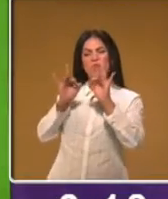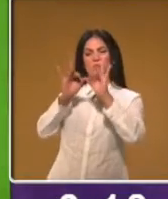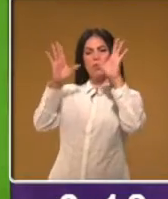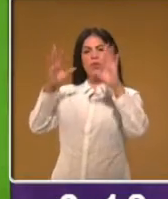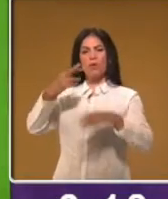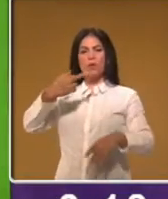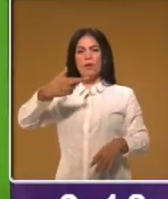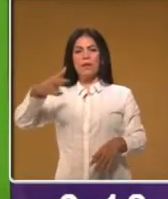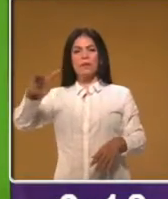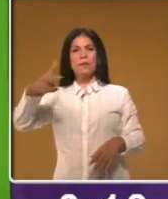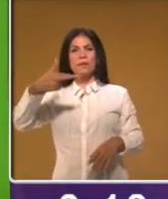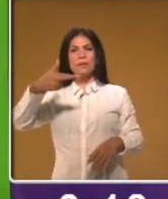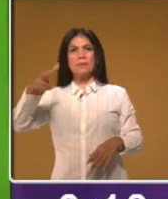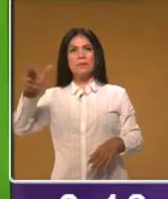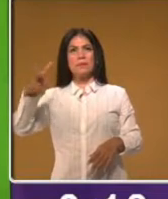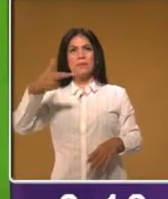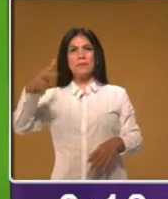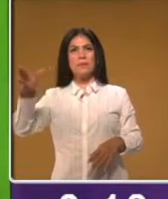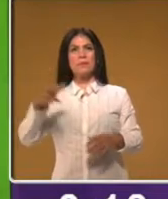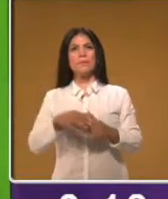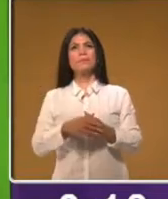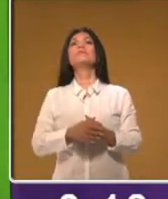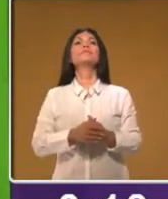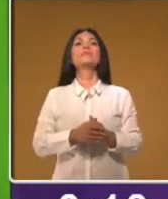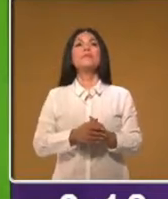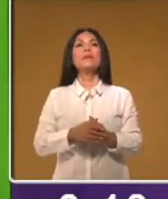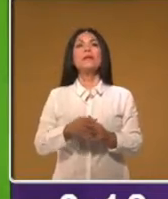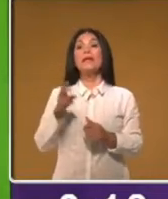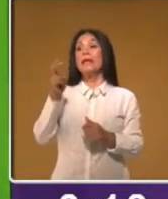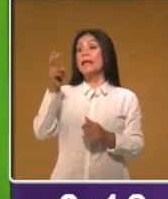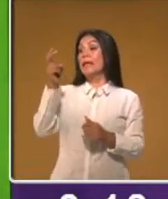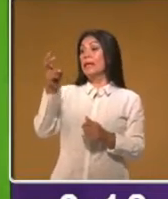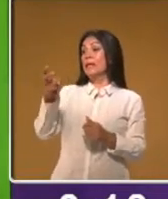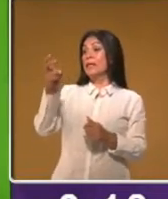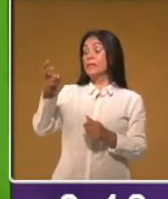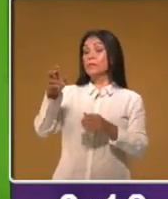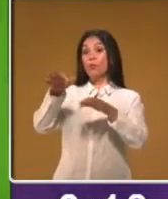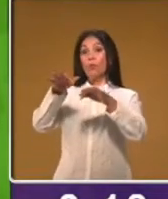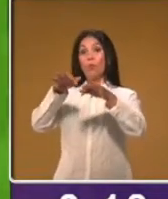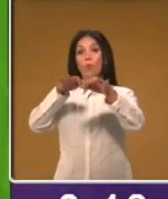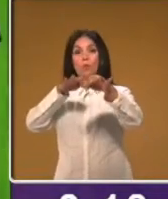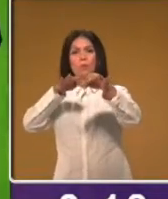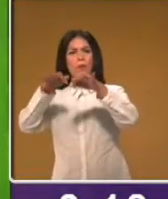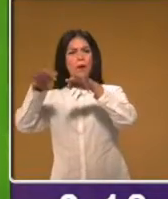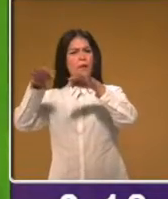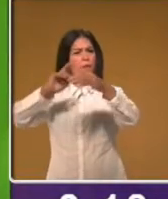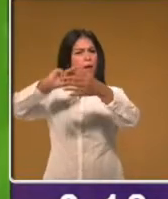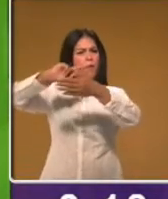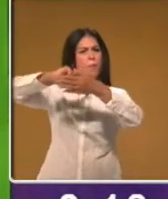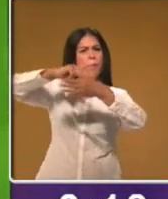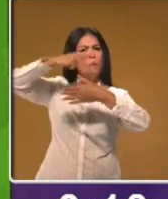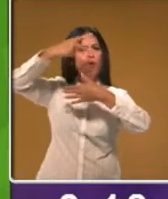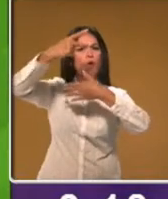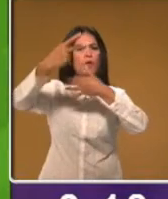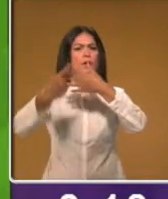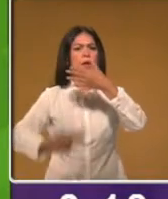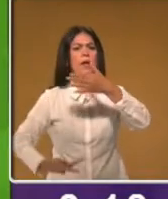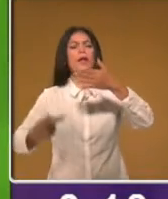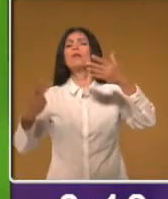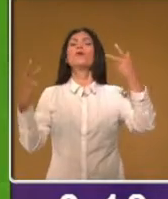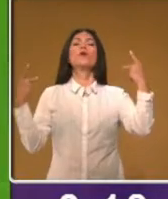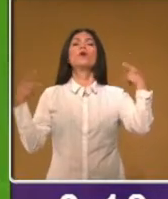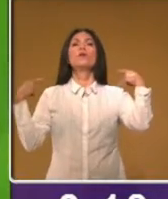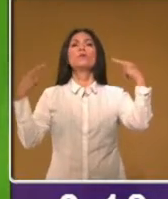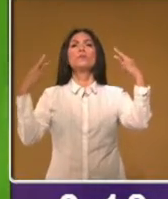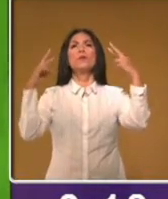mention our complaints. This is the special word for the project number one that you are working with your teachers